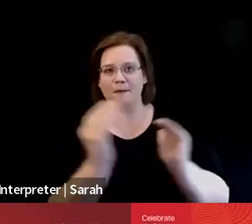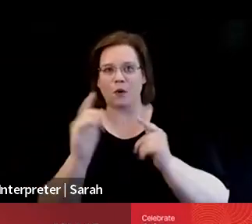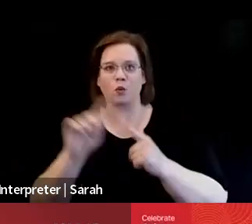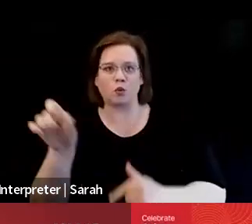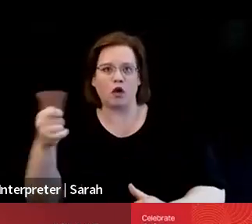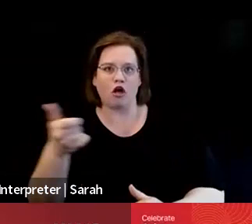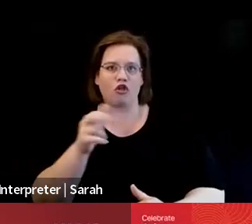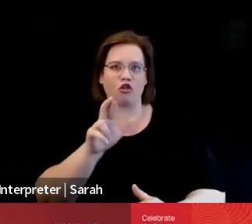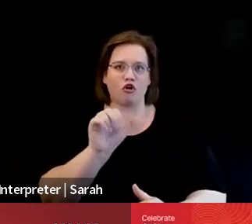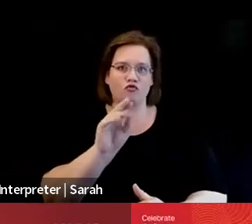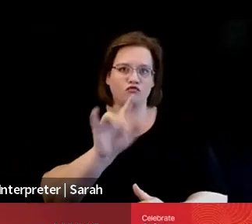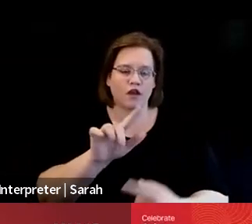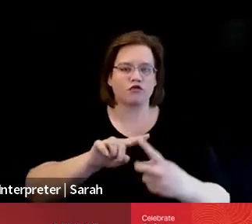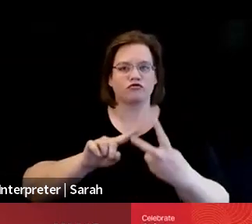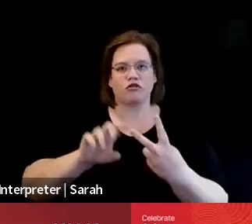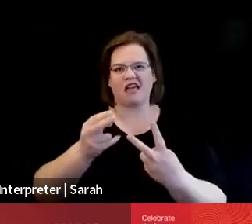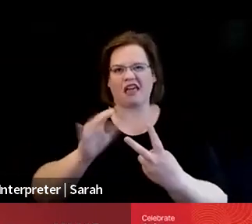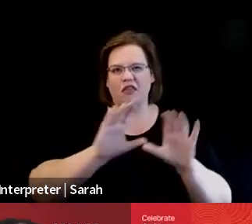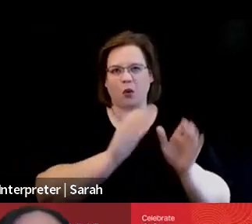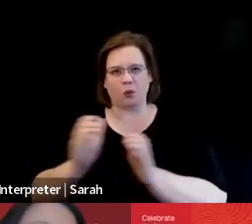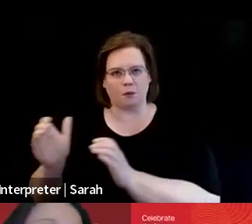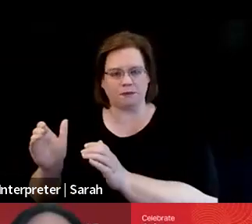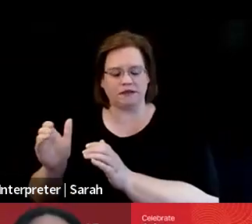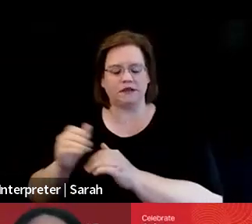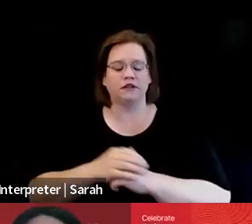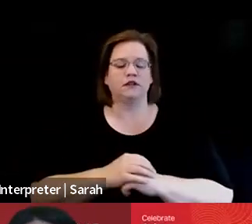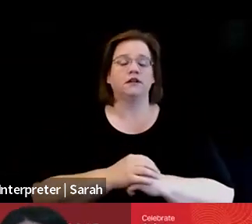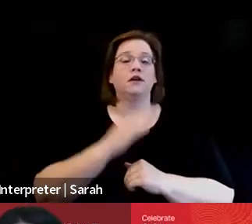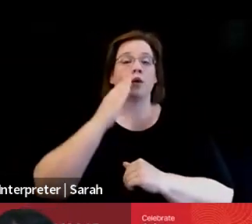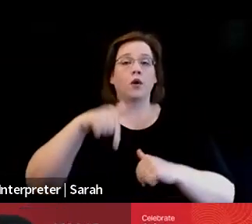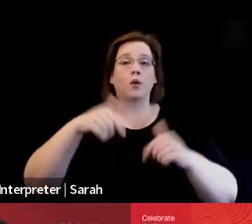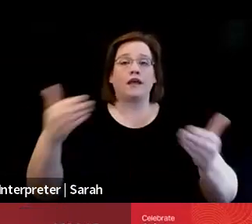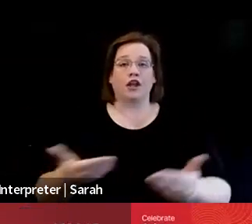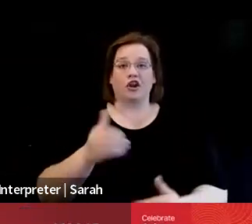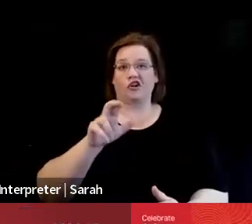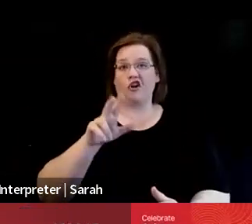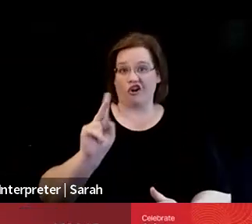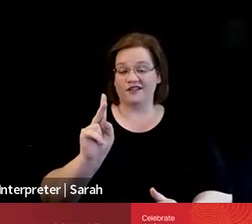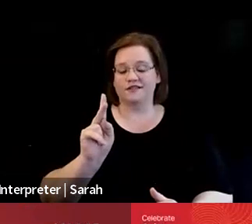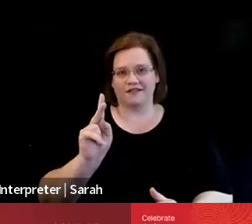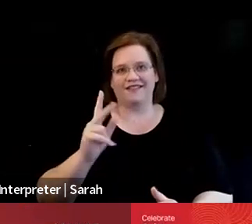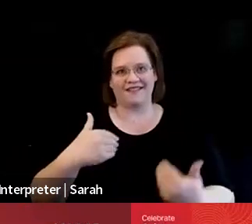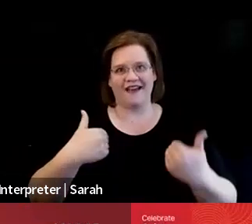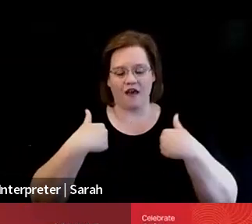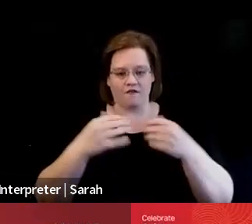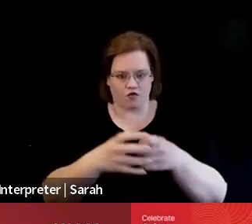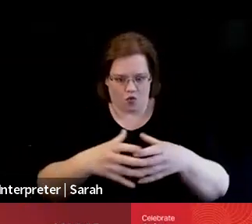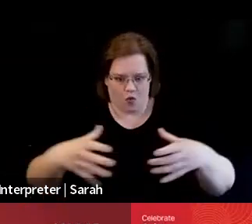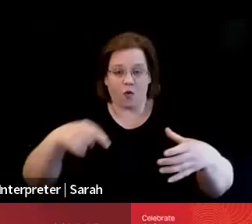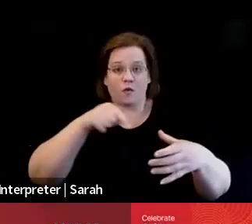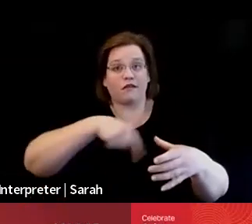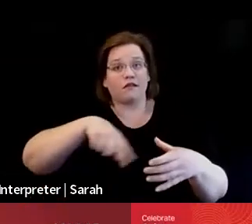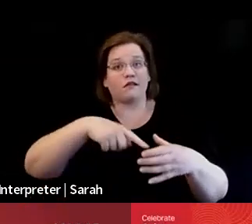ethnic groups. And we know that here in Arkansas, we definitely have a growing Hispanic